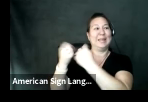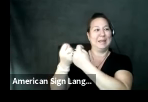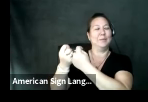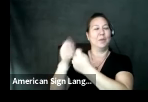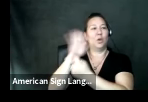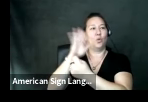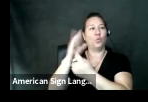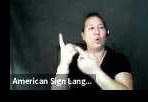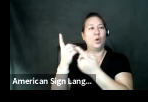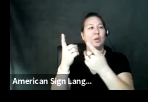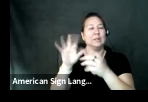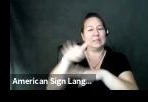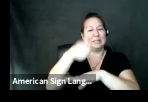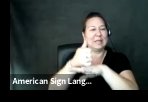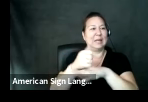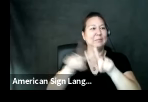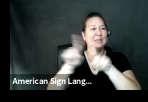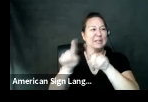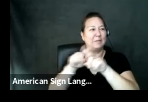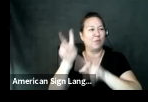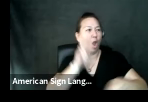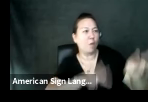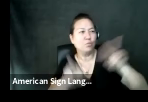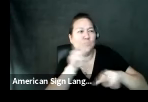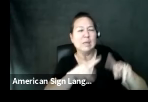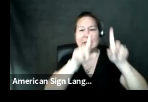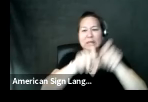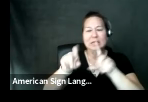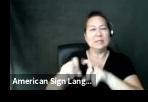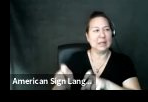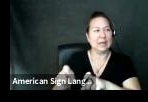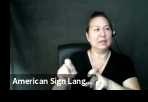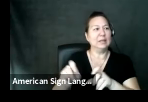with parent and the rest of the team to discuss the findings.